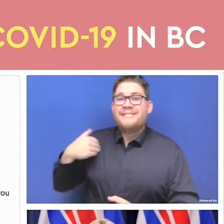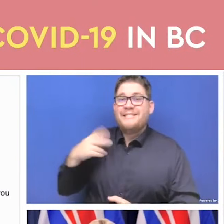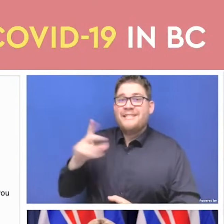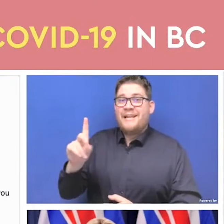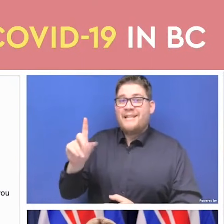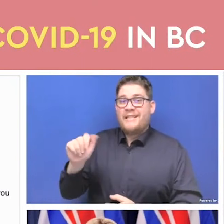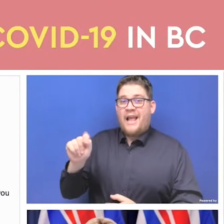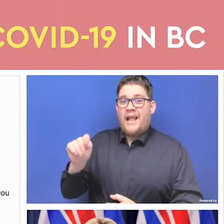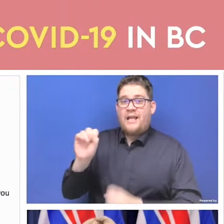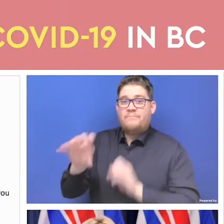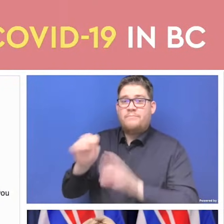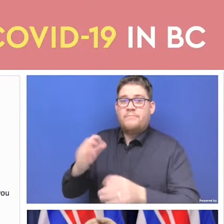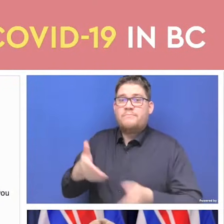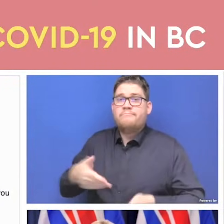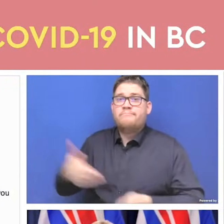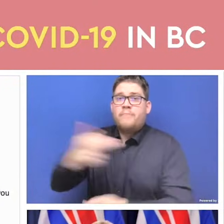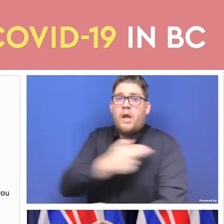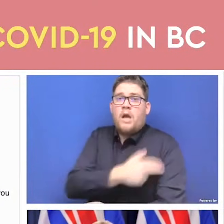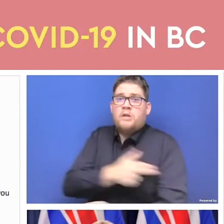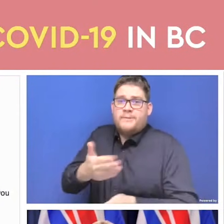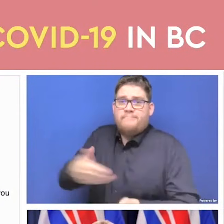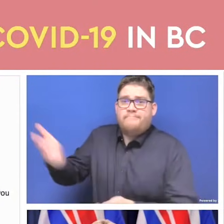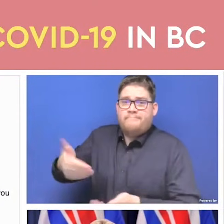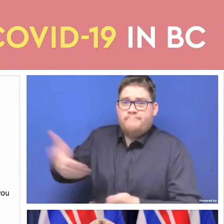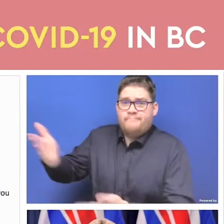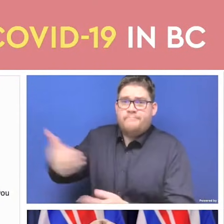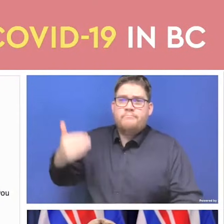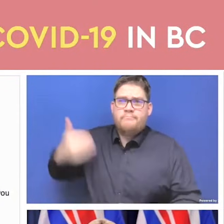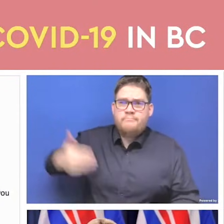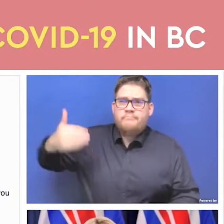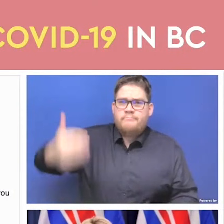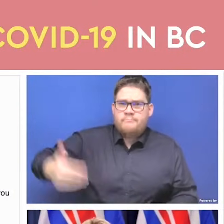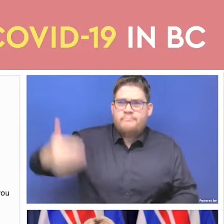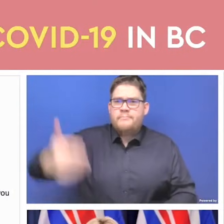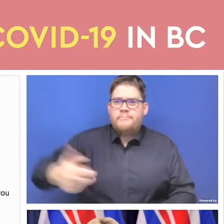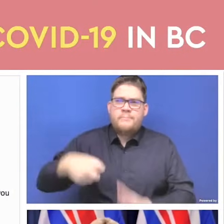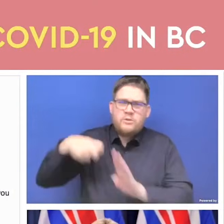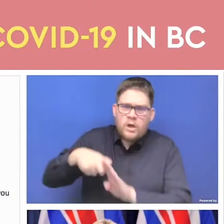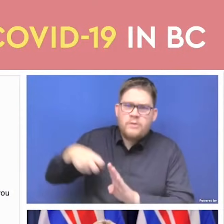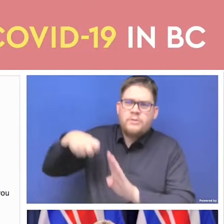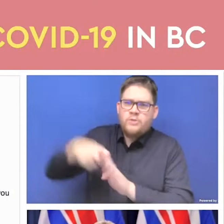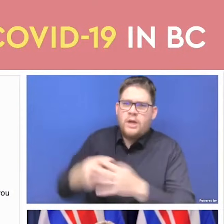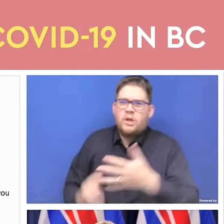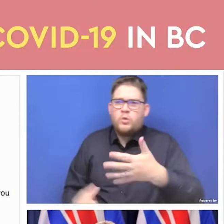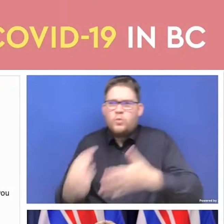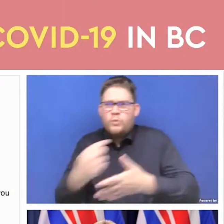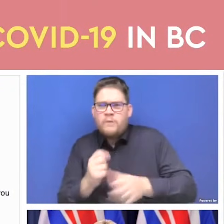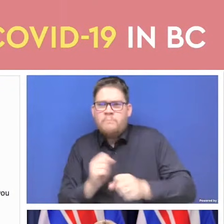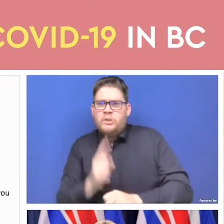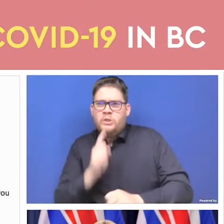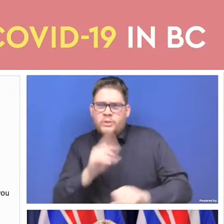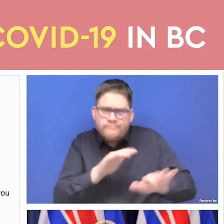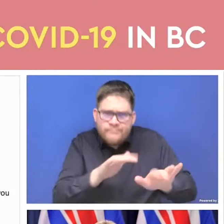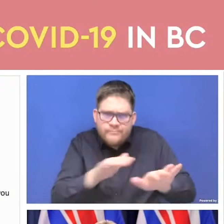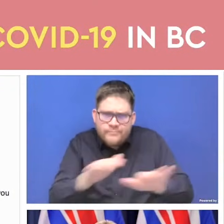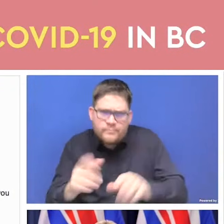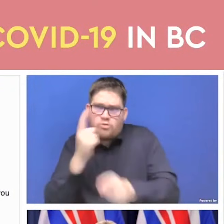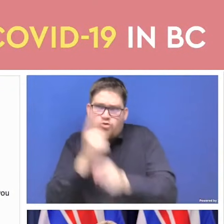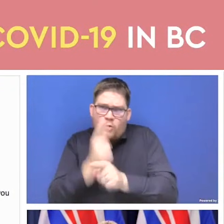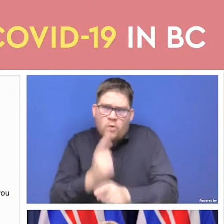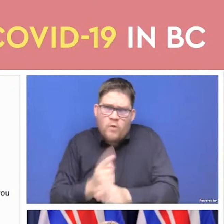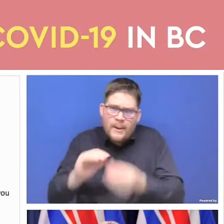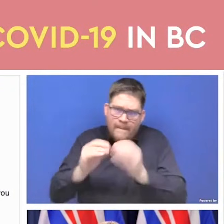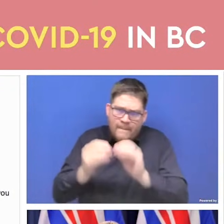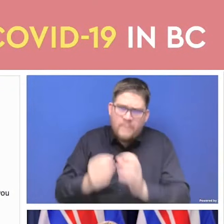teams periodically complete a data review to ensure that we are capturing all the information on people who are ill and receiving